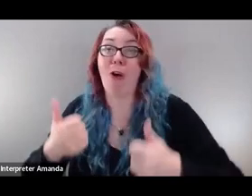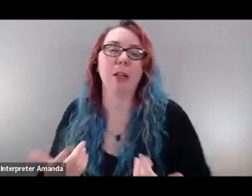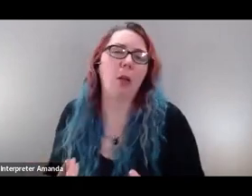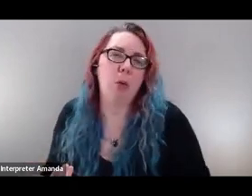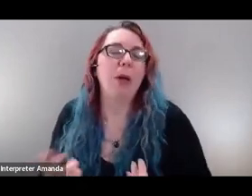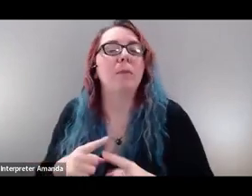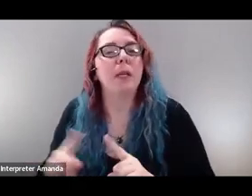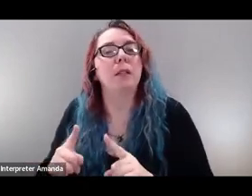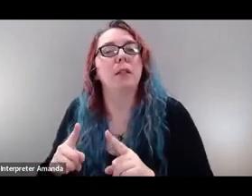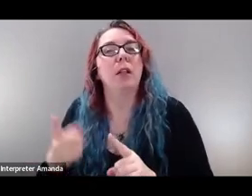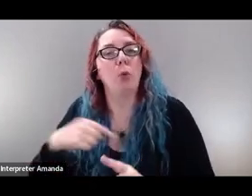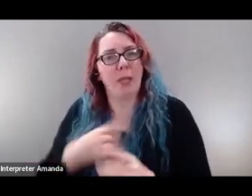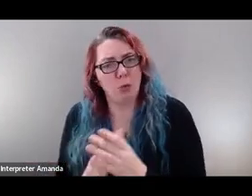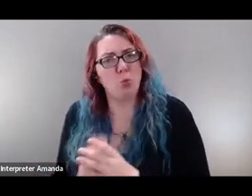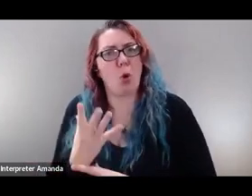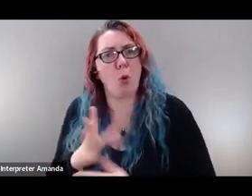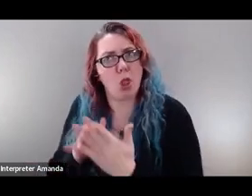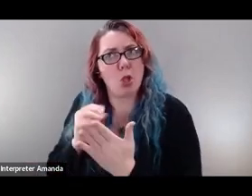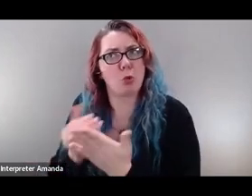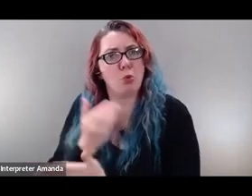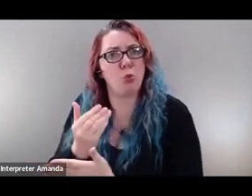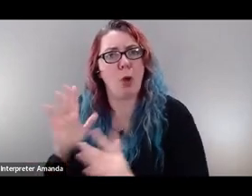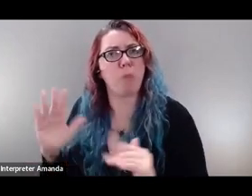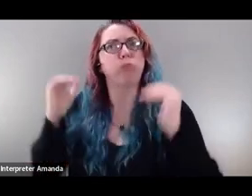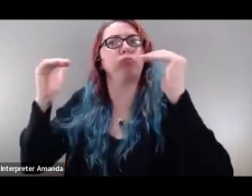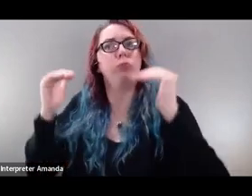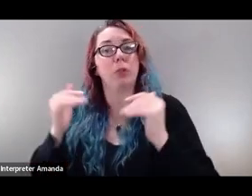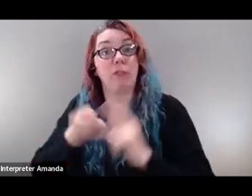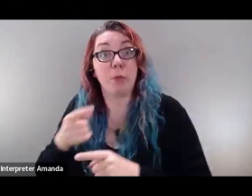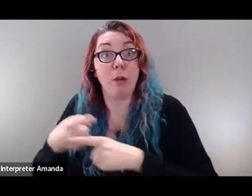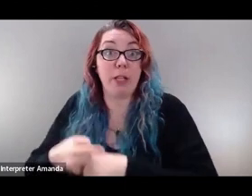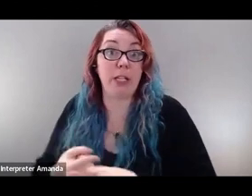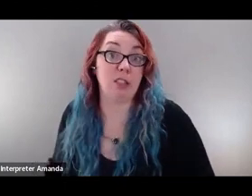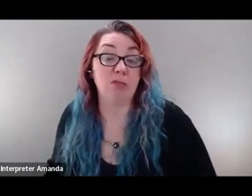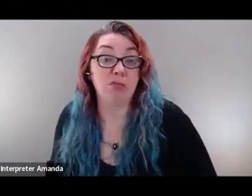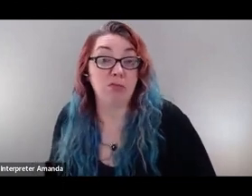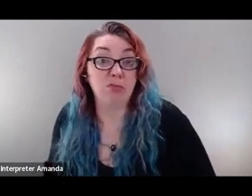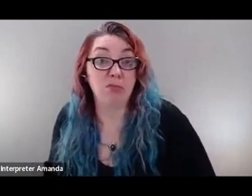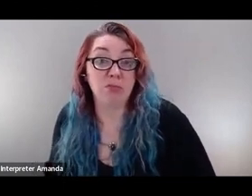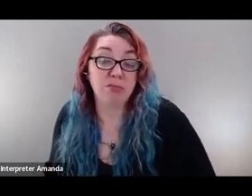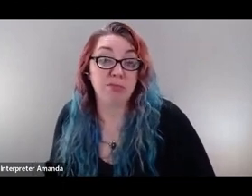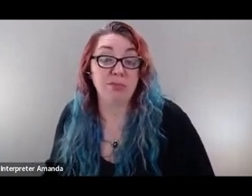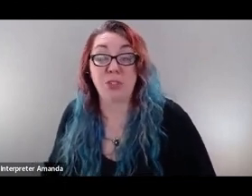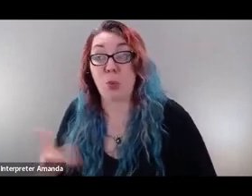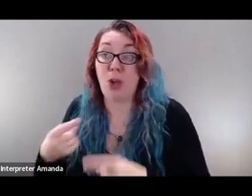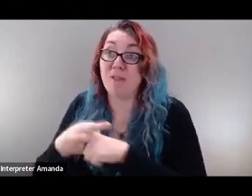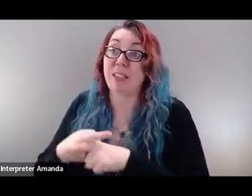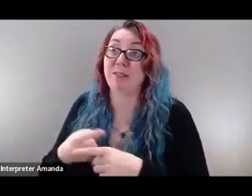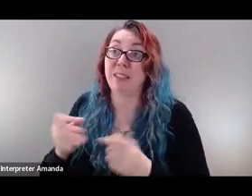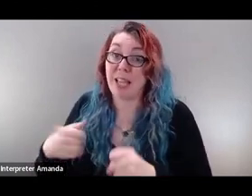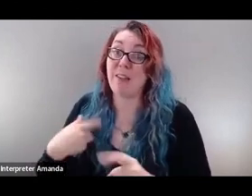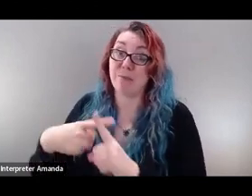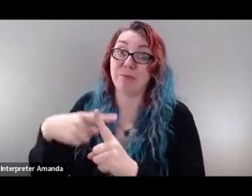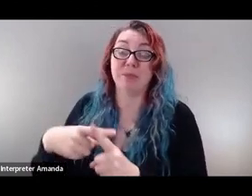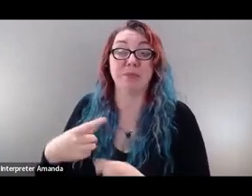have, they come from conflict. And that conflict is an opportunity to have, you know, someone's pushing back